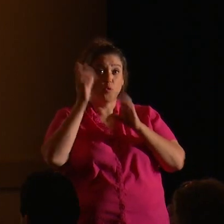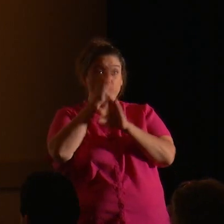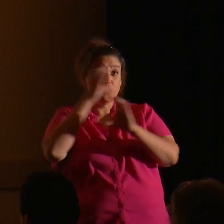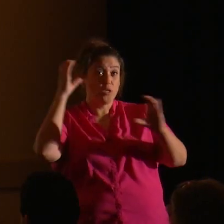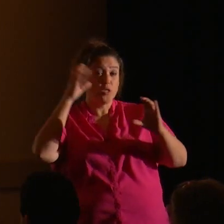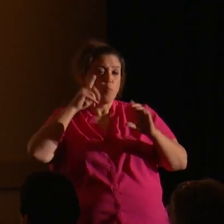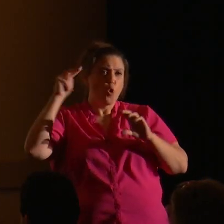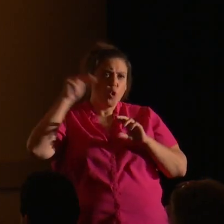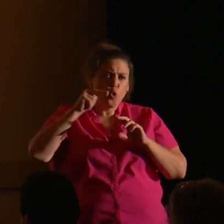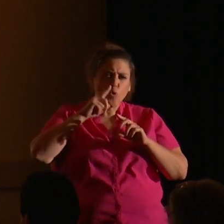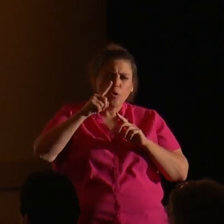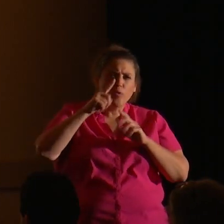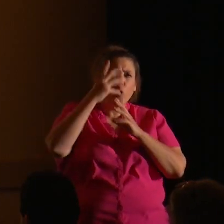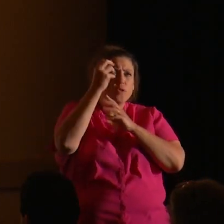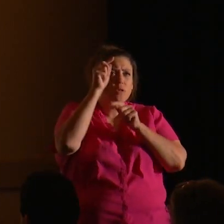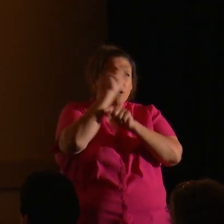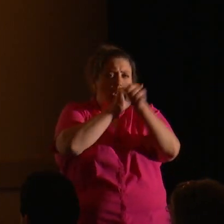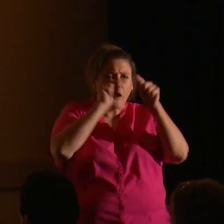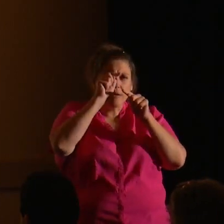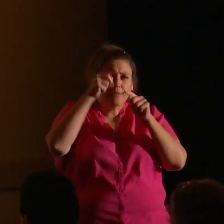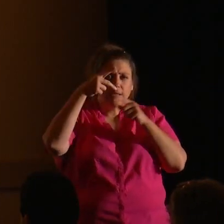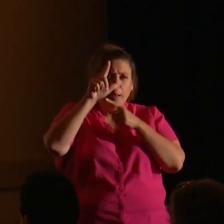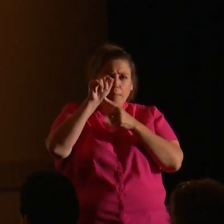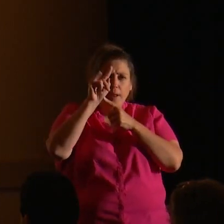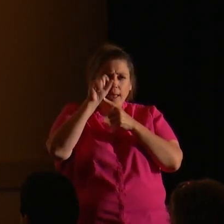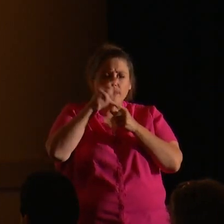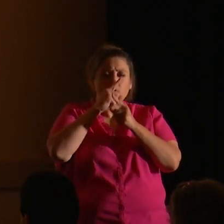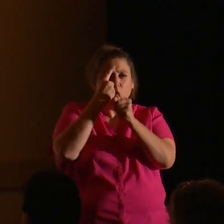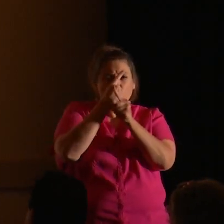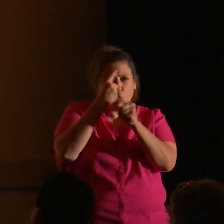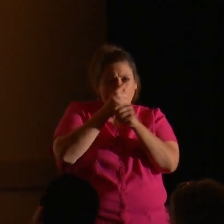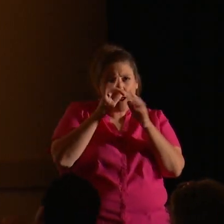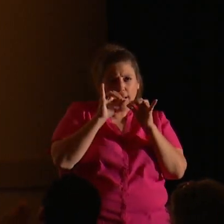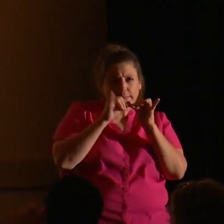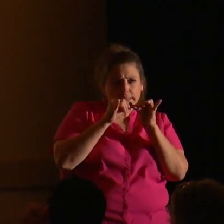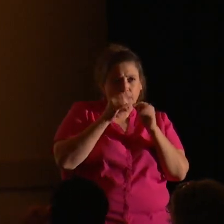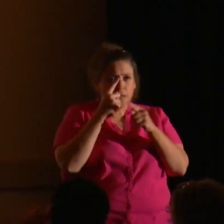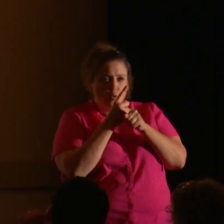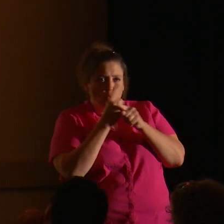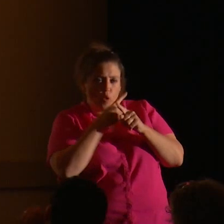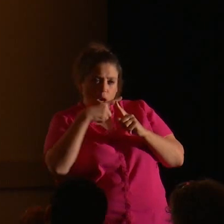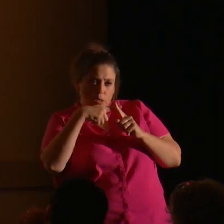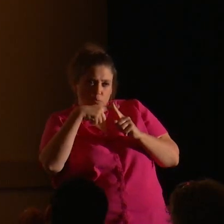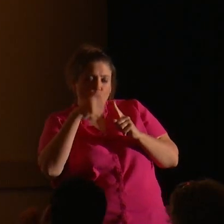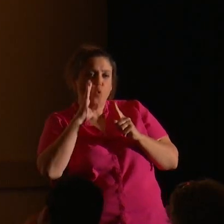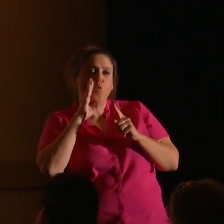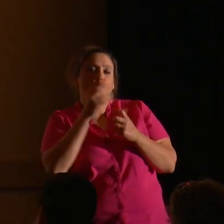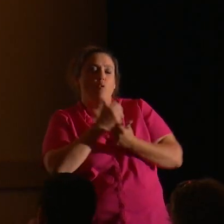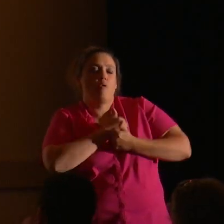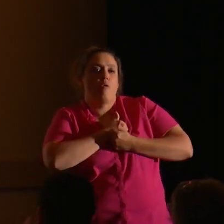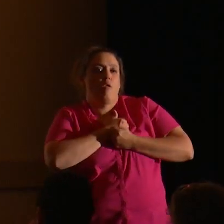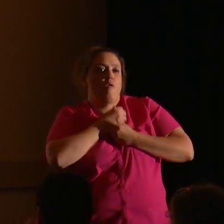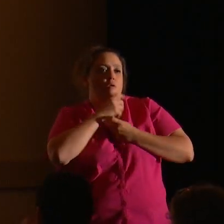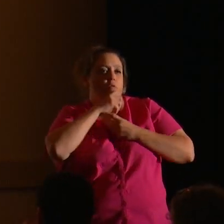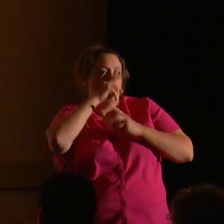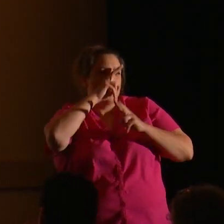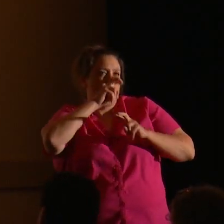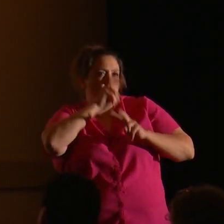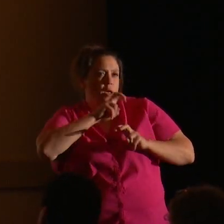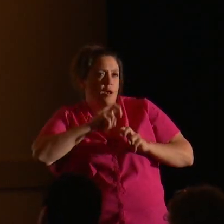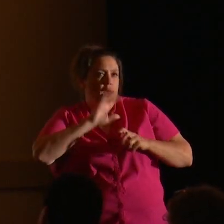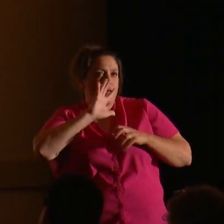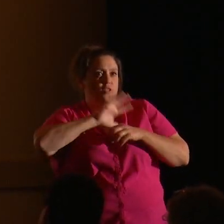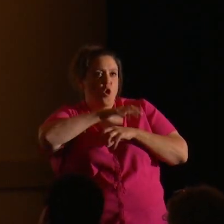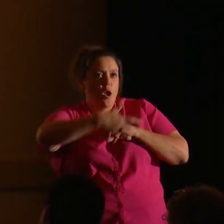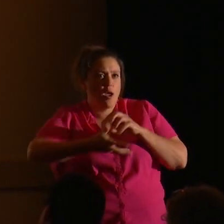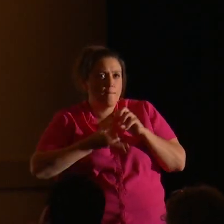exoplanets that are the right size and the right temperature, we would love to analyze their atmospheres. If we